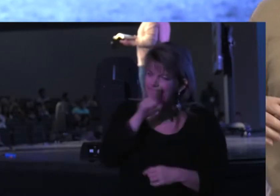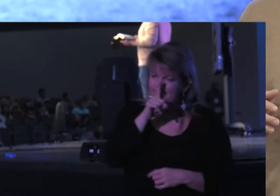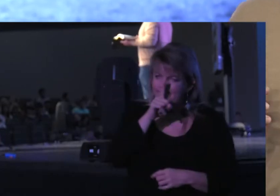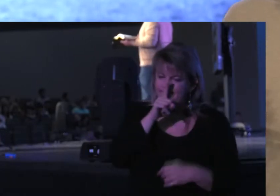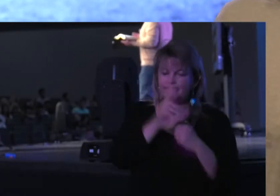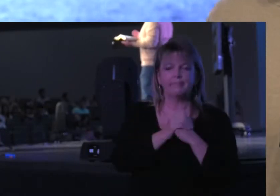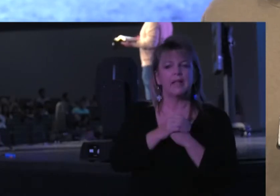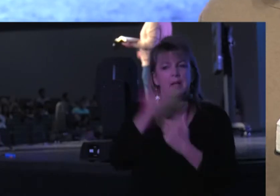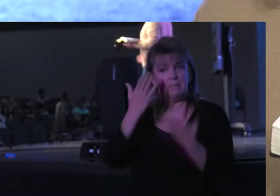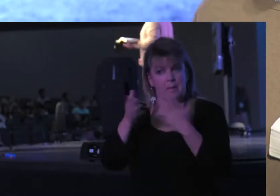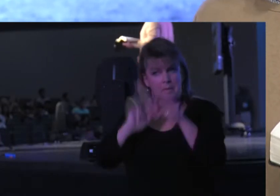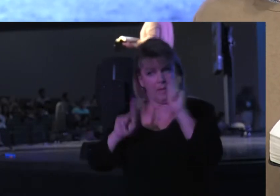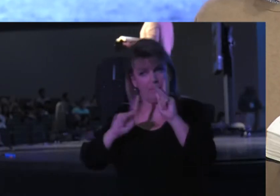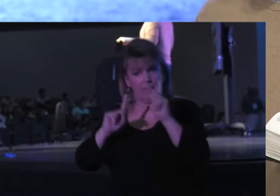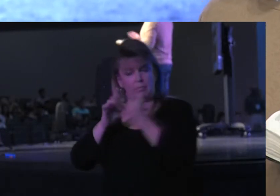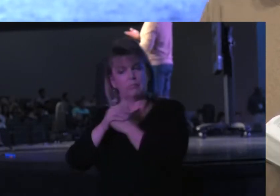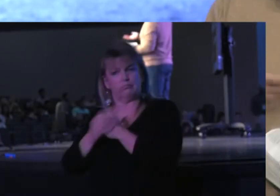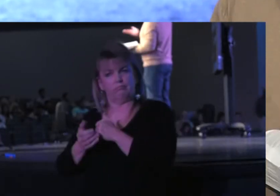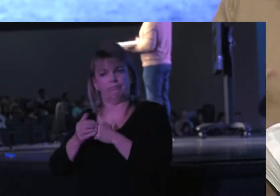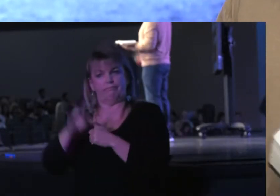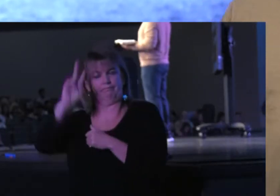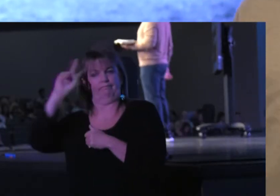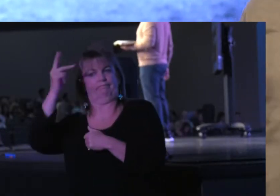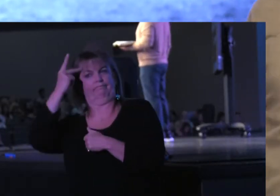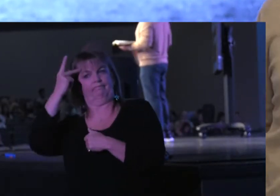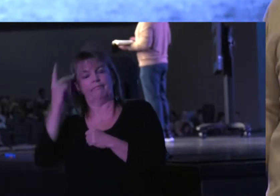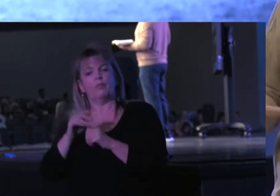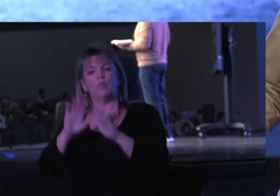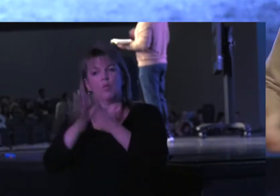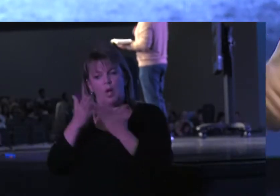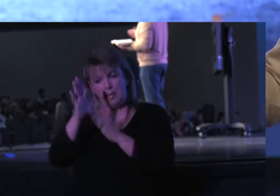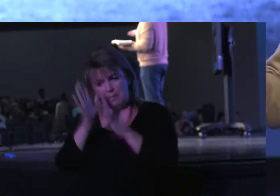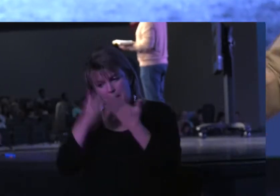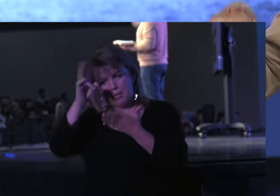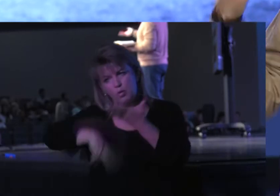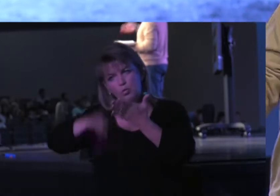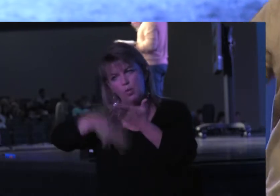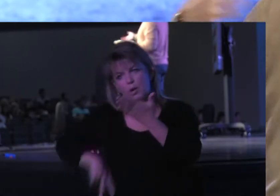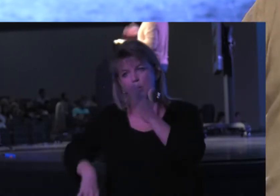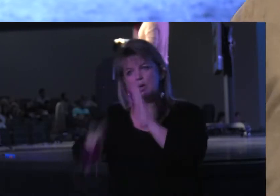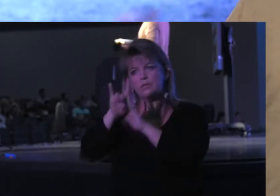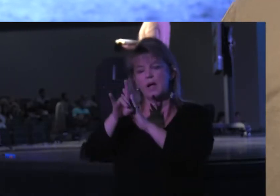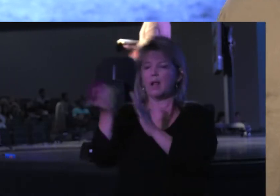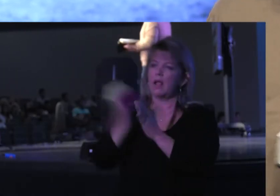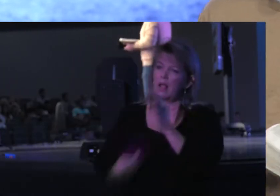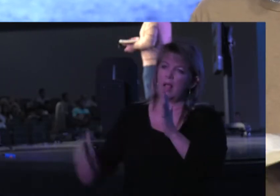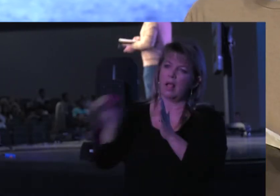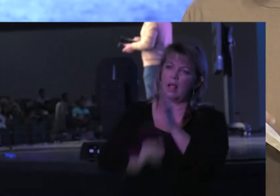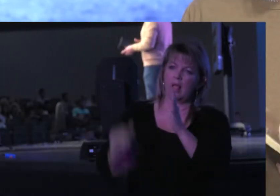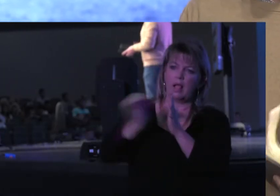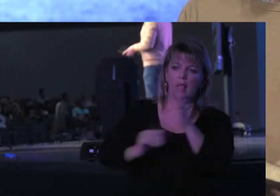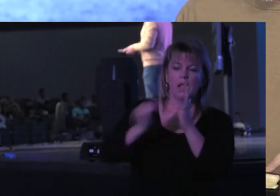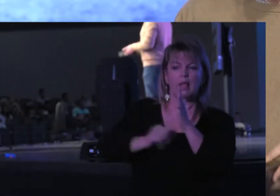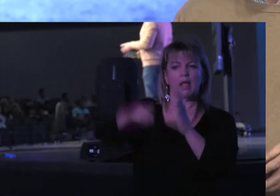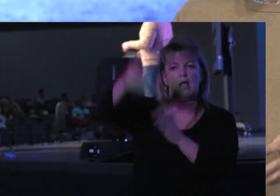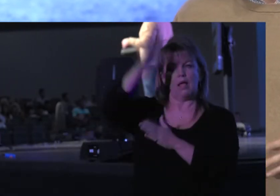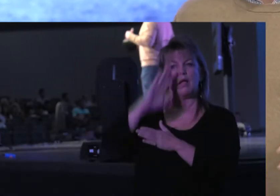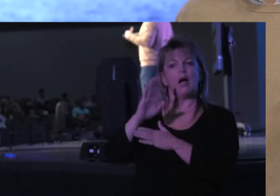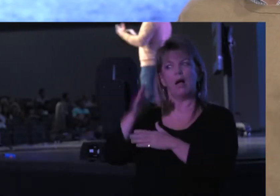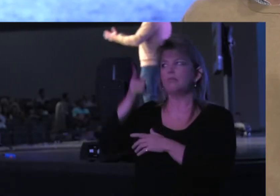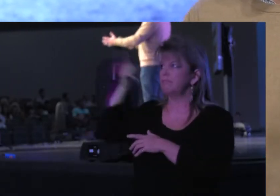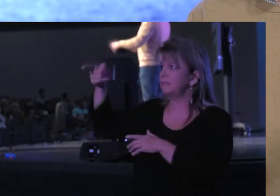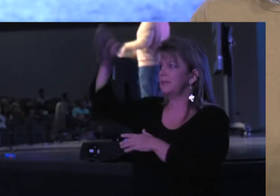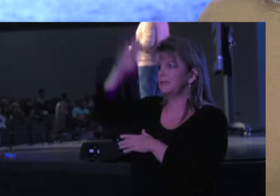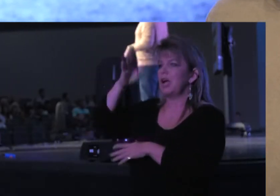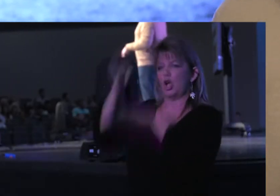people's misconstrued communication of it, but when you open your Bible and you read, what you find is over and over again that God is a God